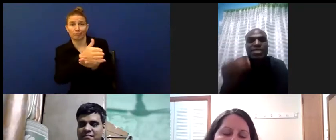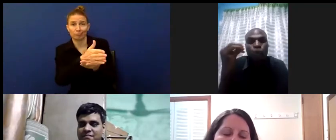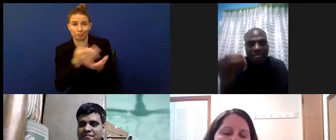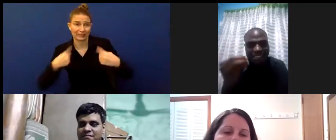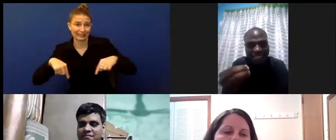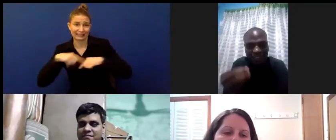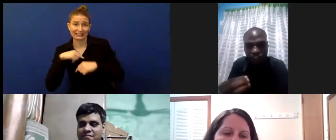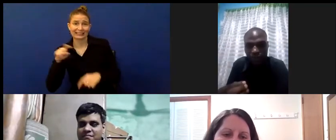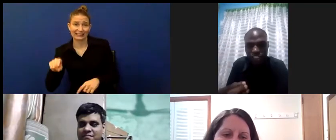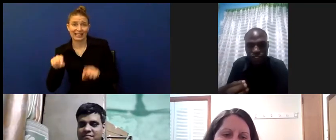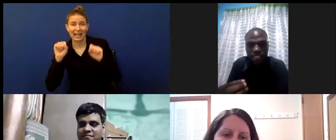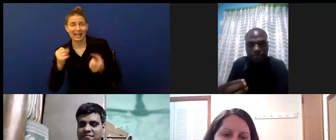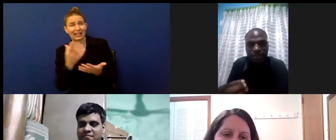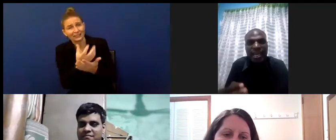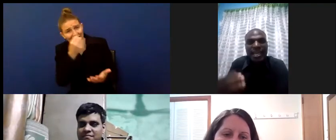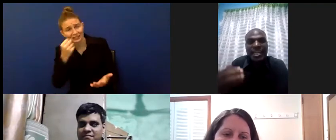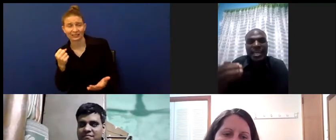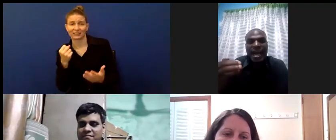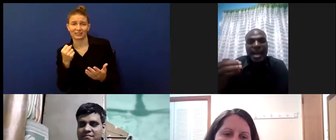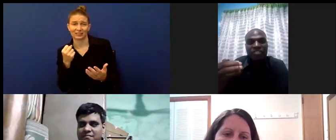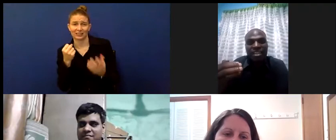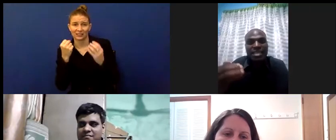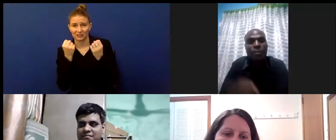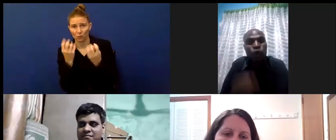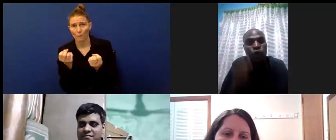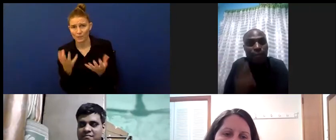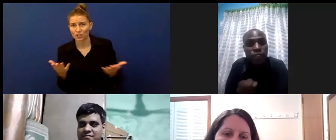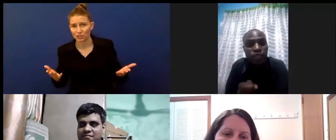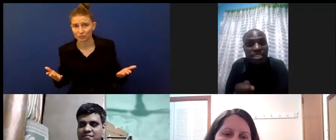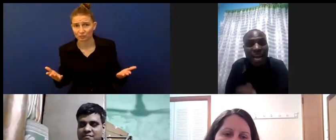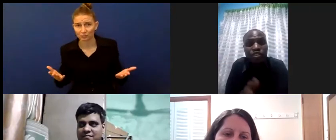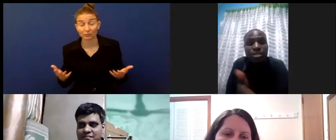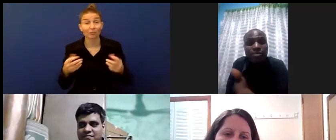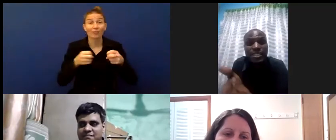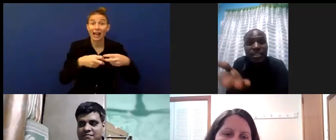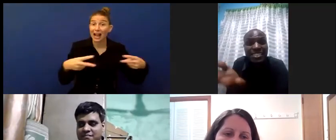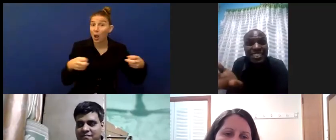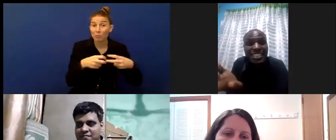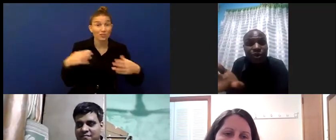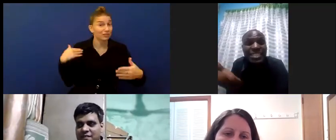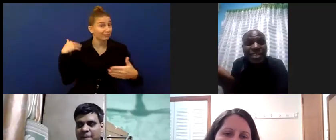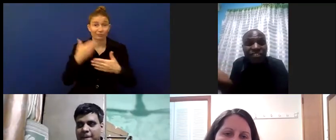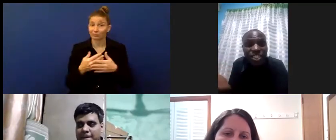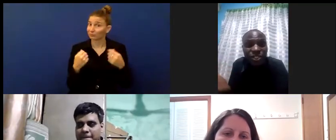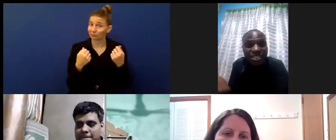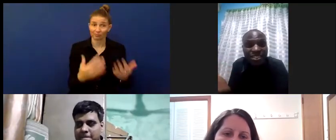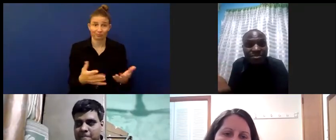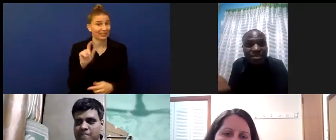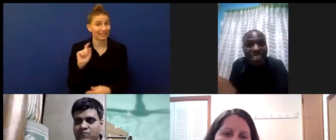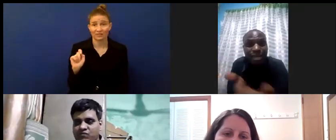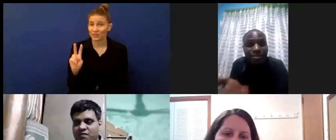needs to access information. For example, captions have not been presented on